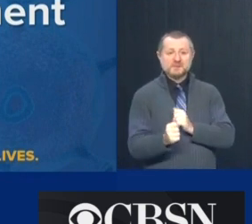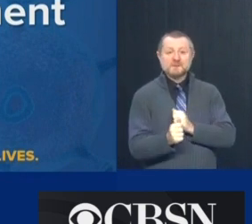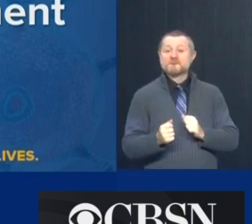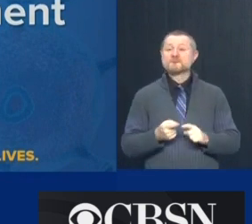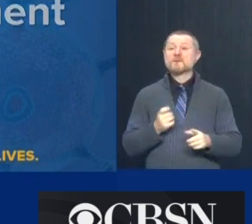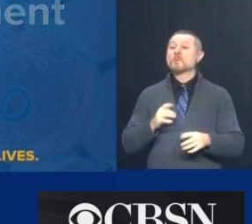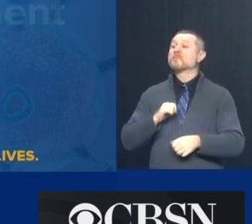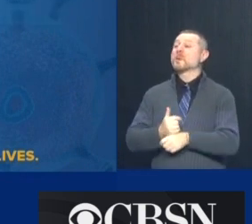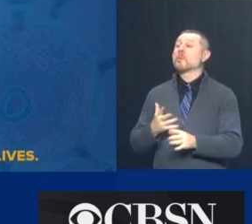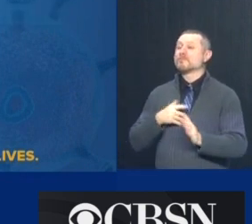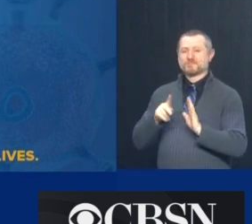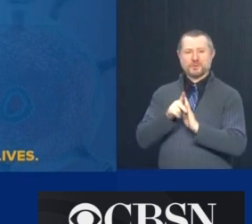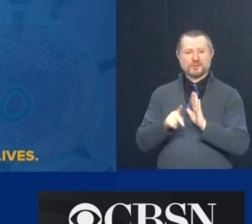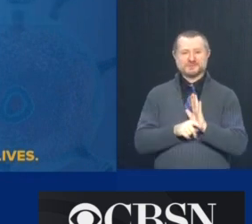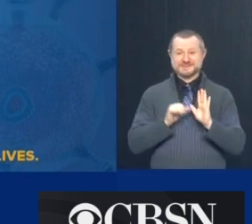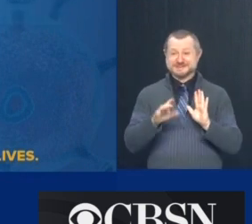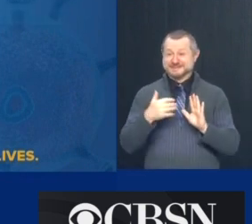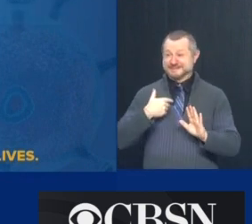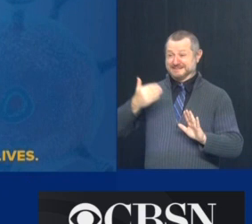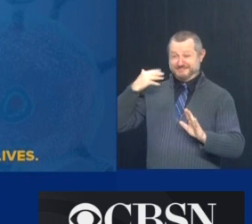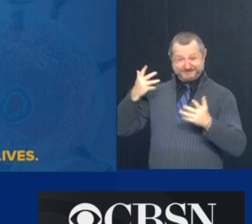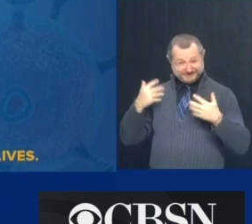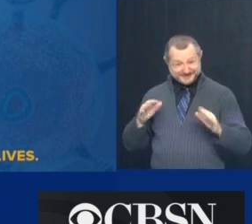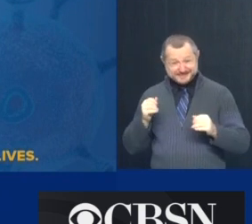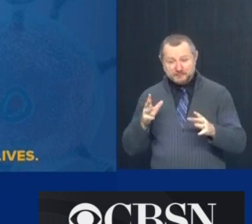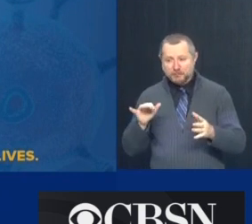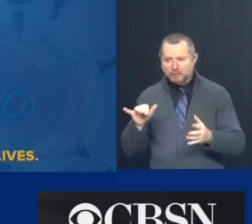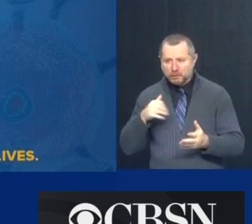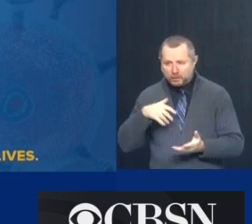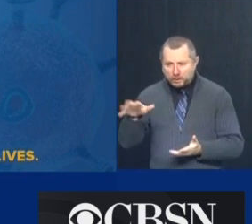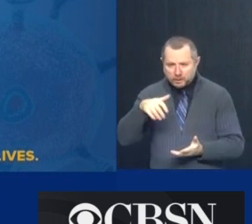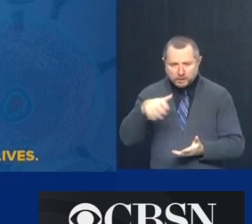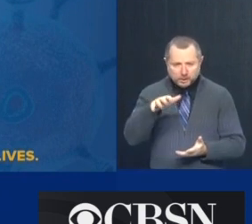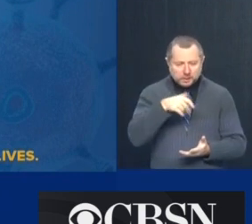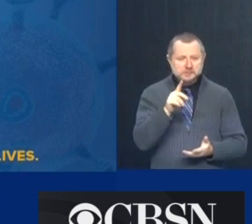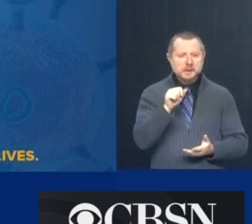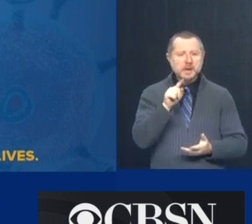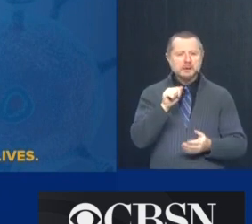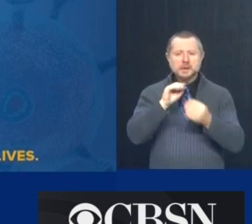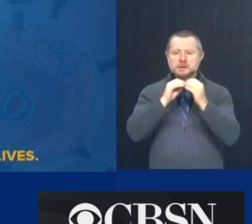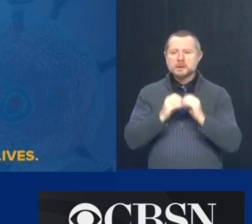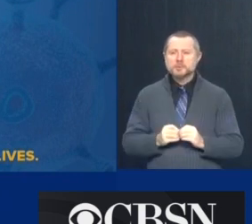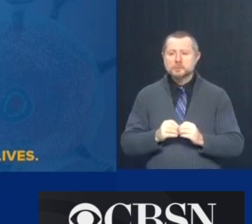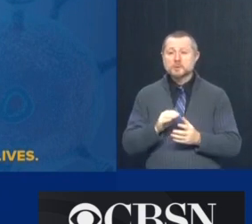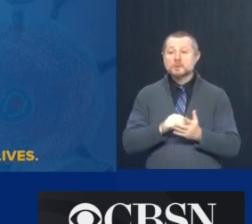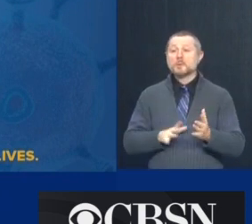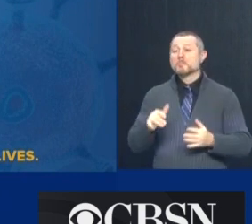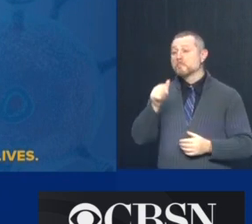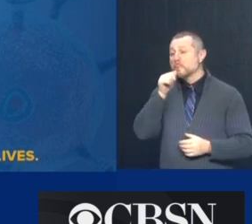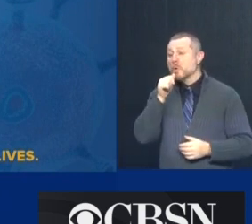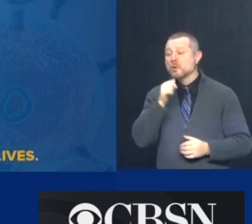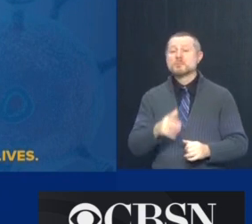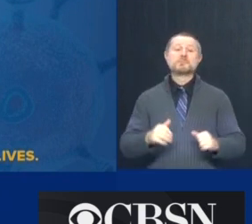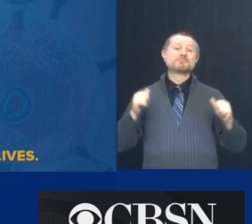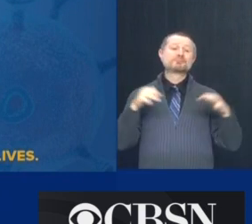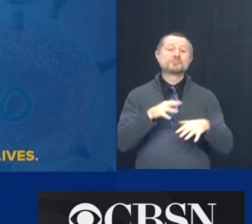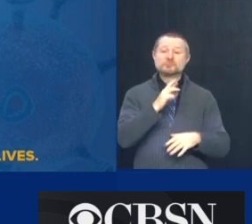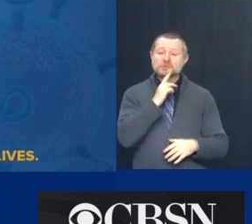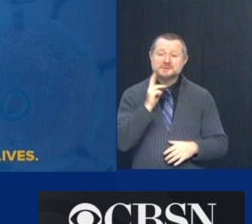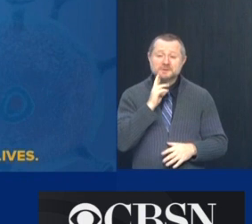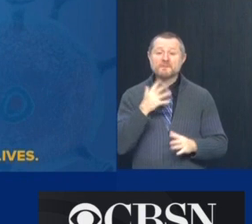put in place and by the data that we have received. The bars and restaurants protocols, we've seen